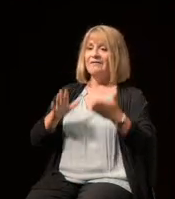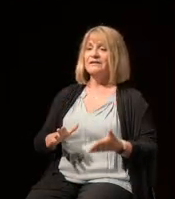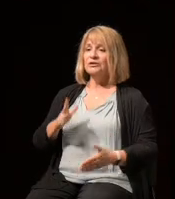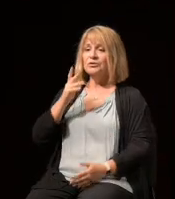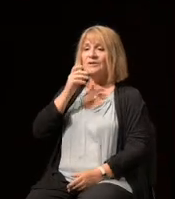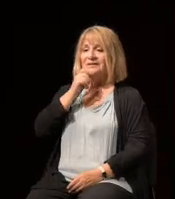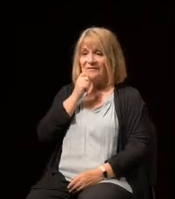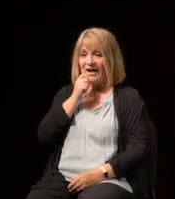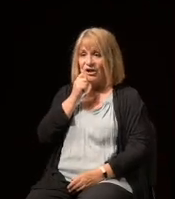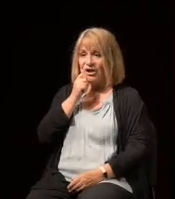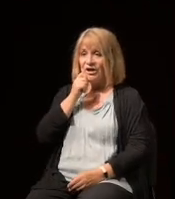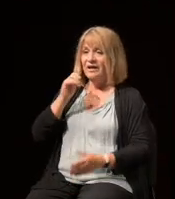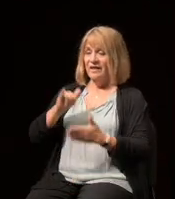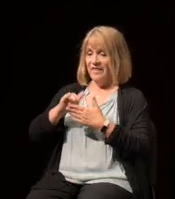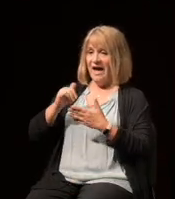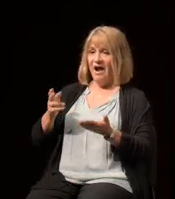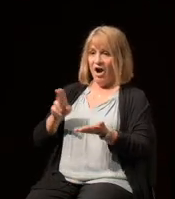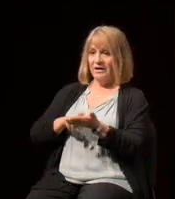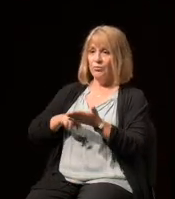higher education.